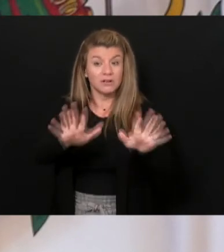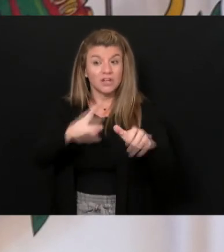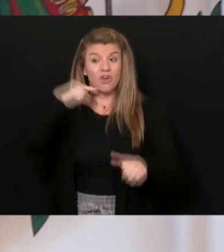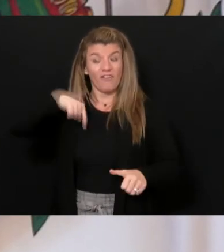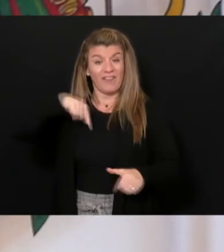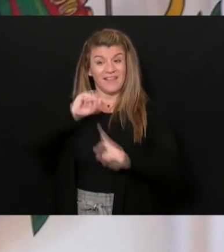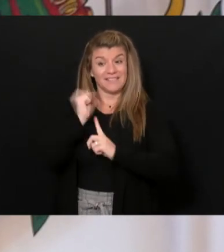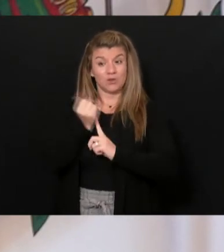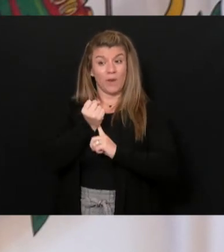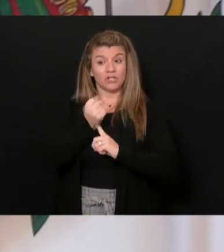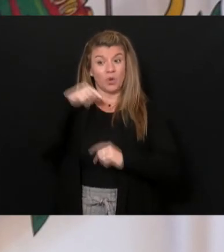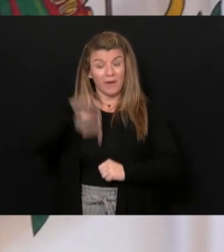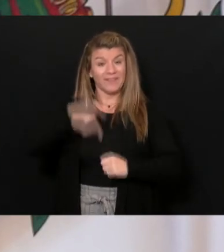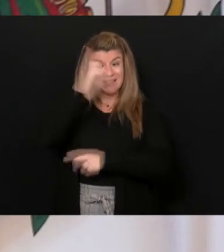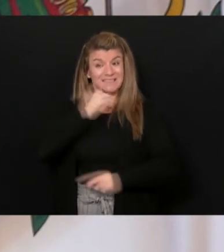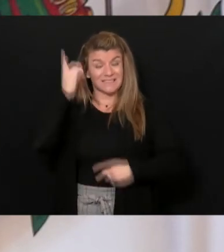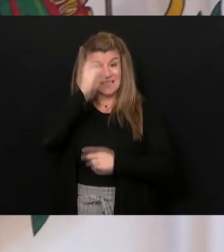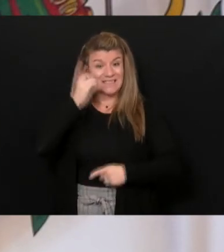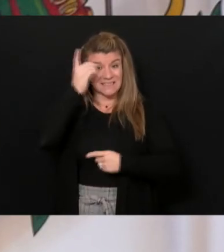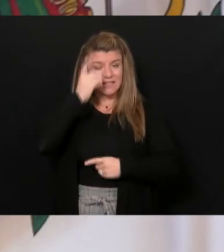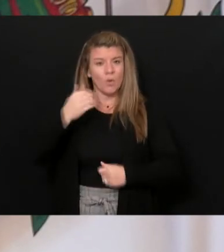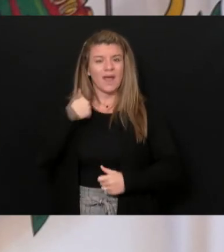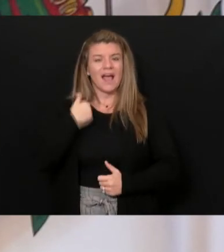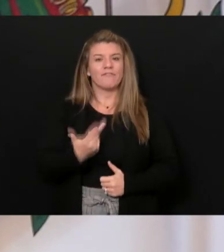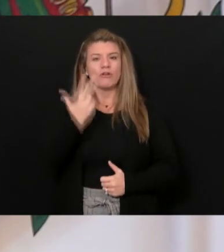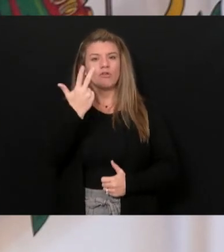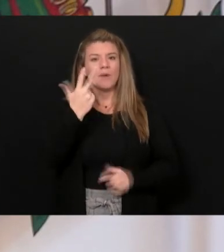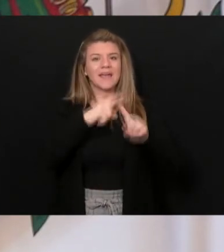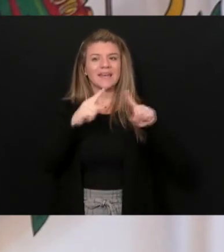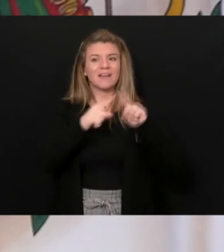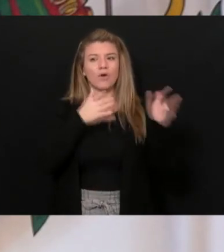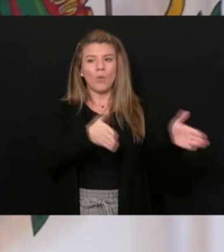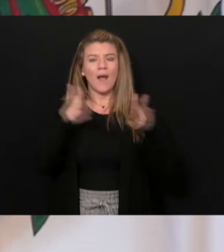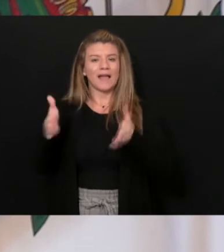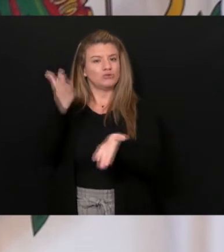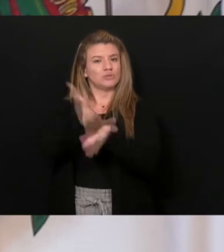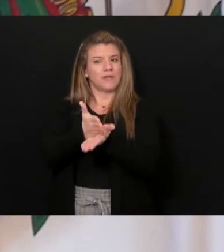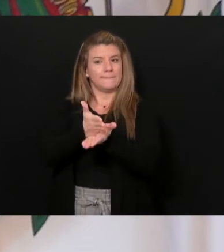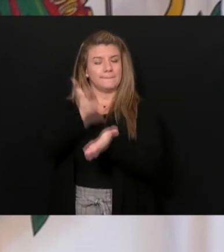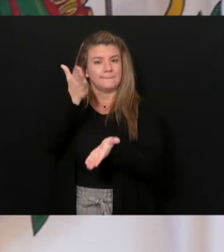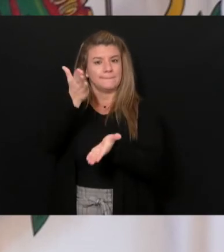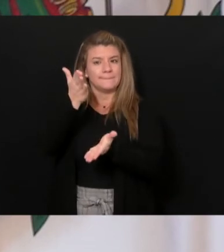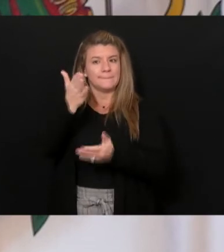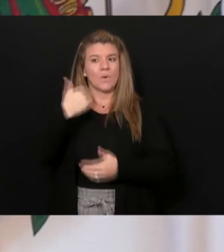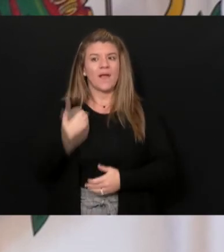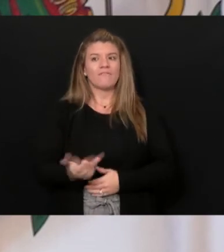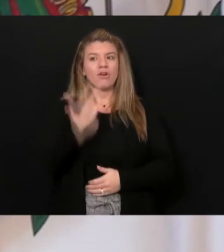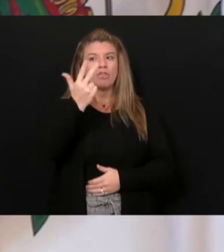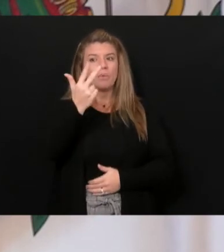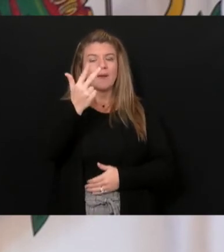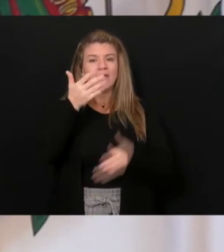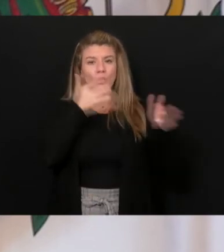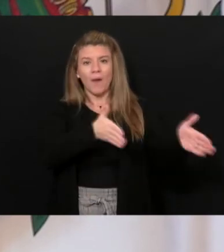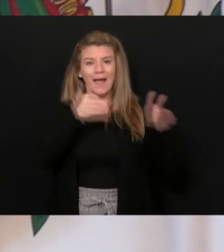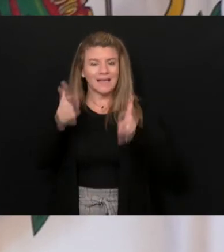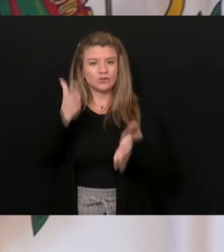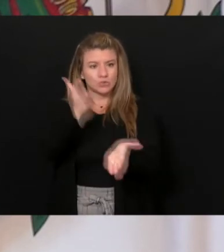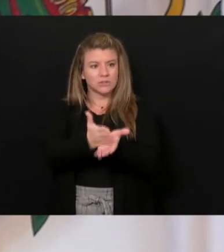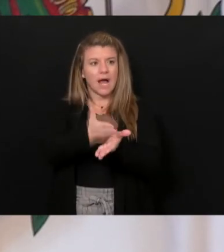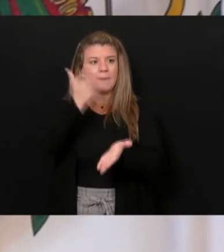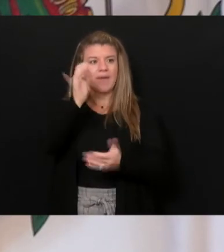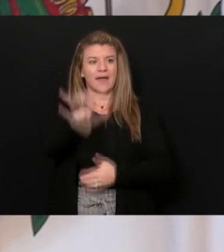this disease, there's 3 ways to stop it. There's 3 ways to combat this.